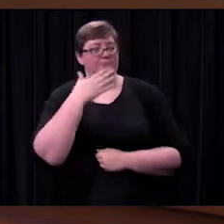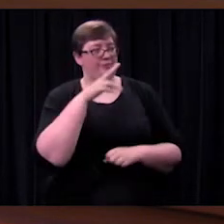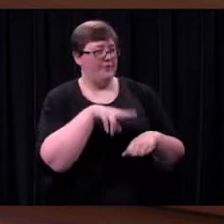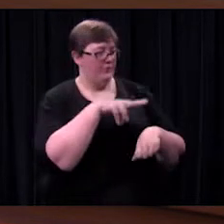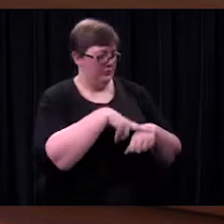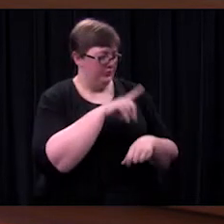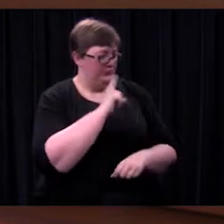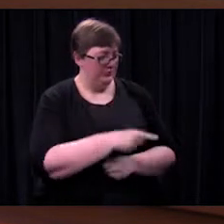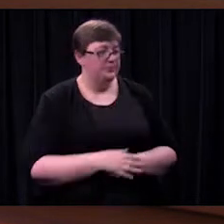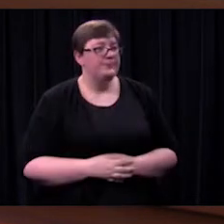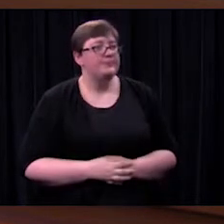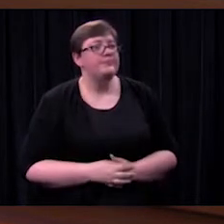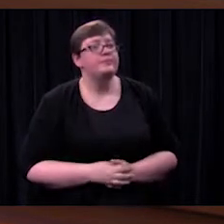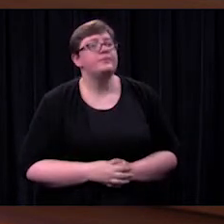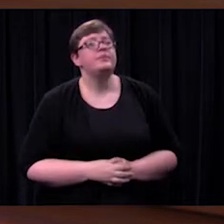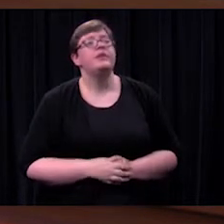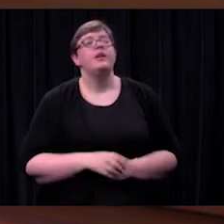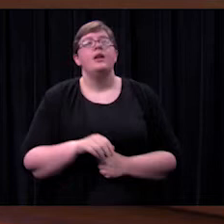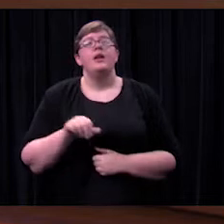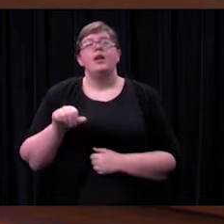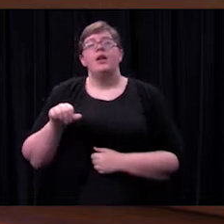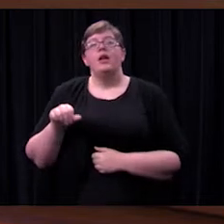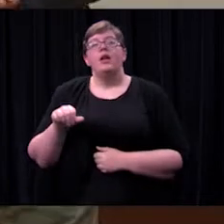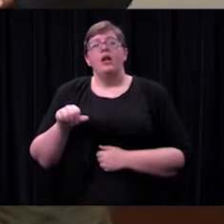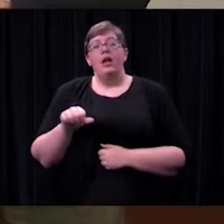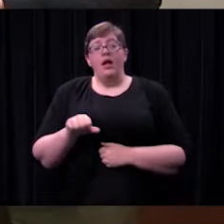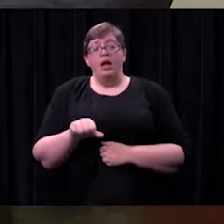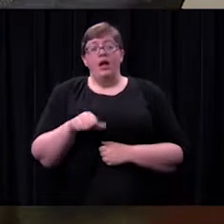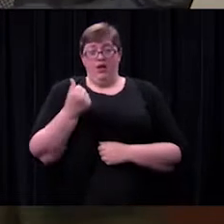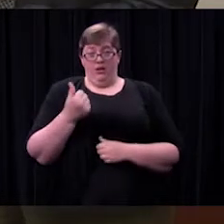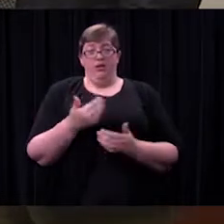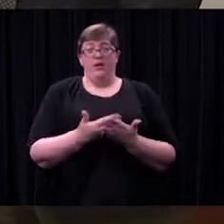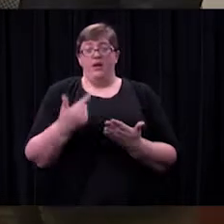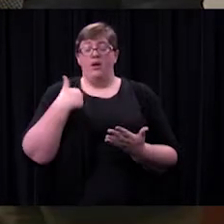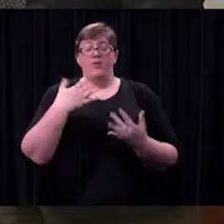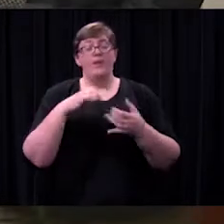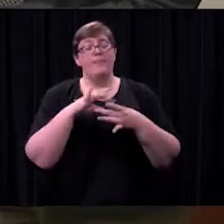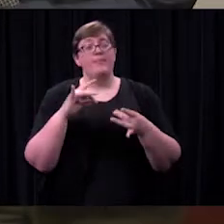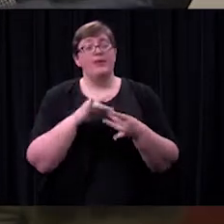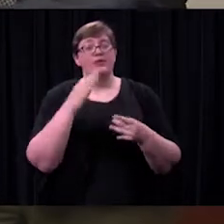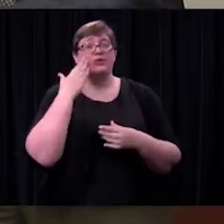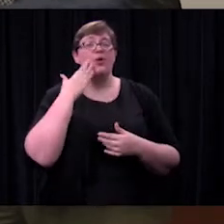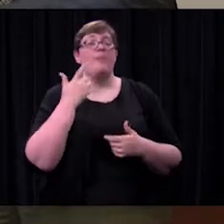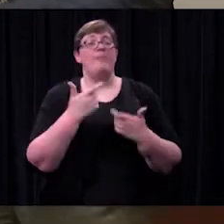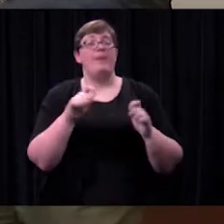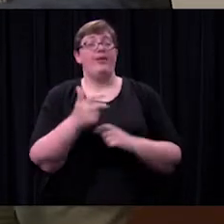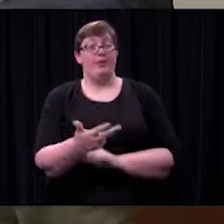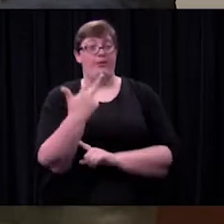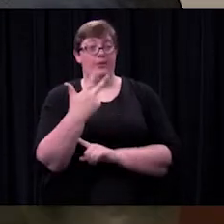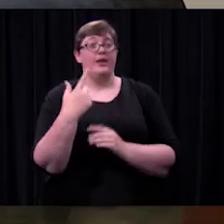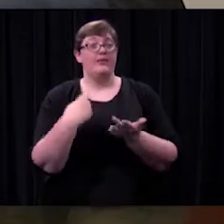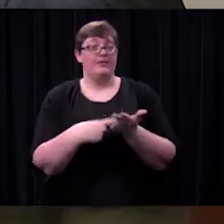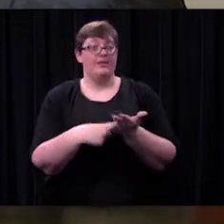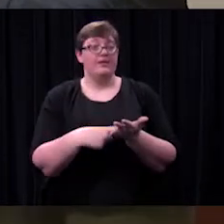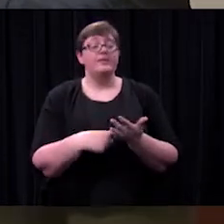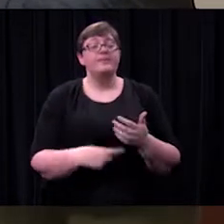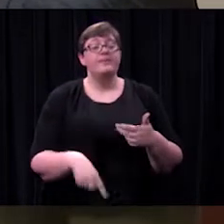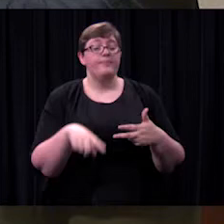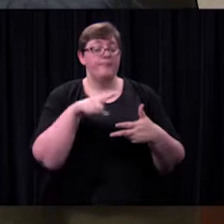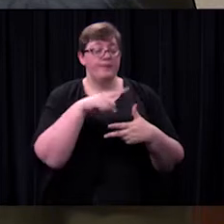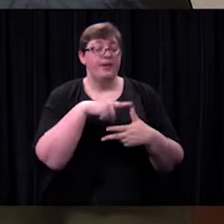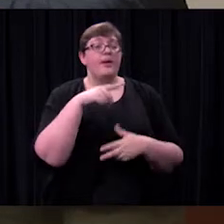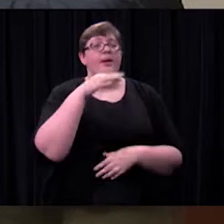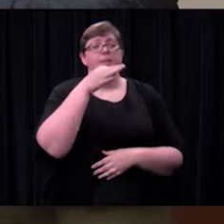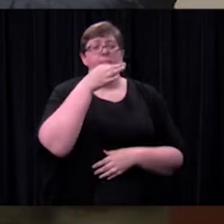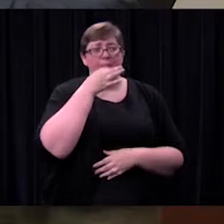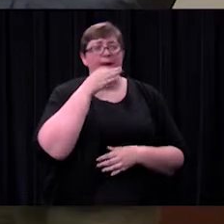The other thing that I might mention, and you all are familiar with the big three that we've talked about a lot this year, Mastery Connect really